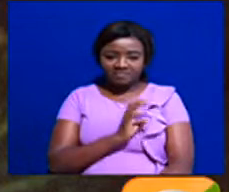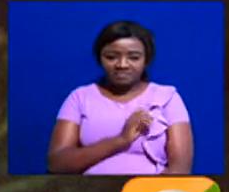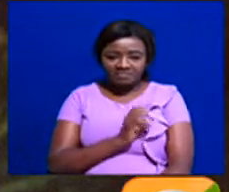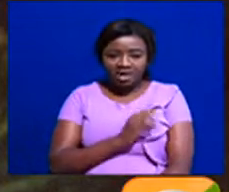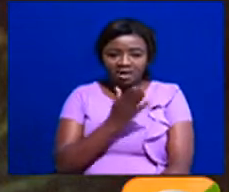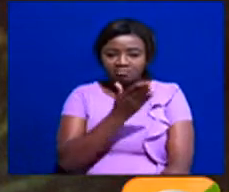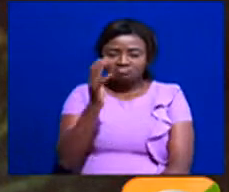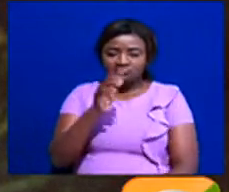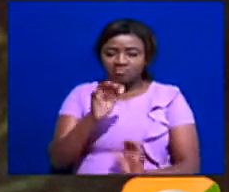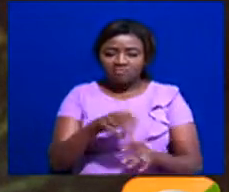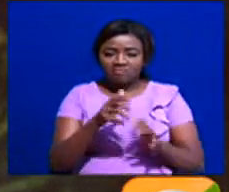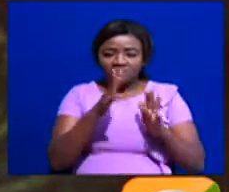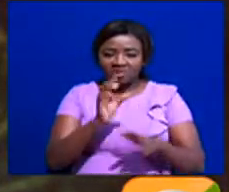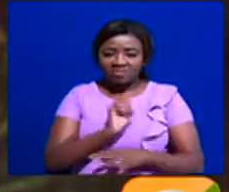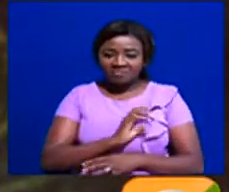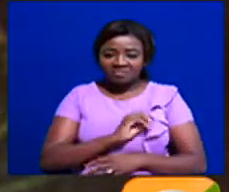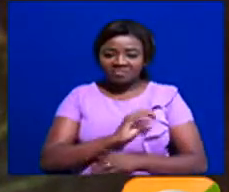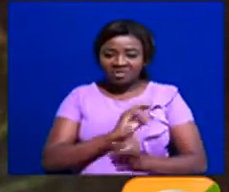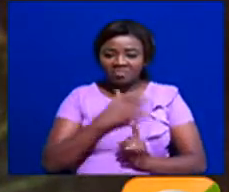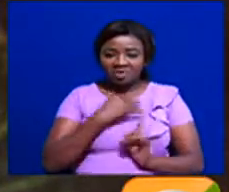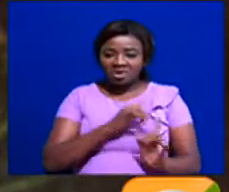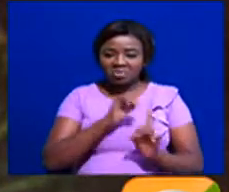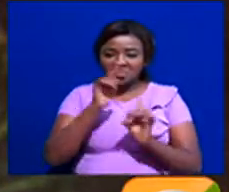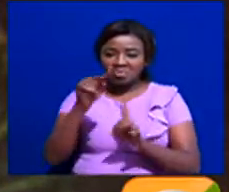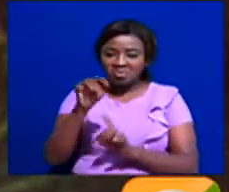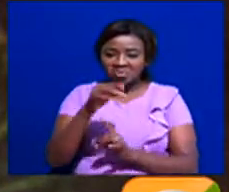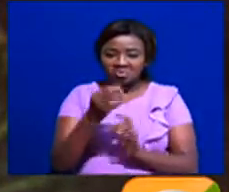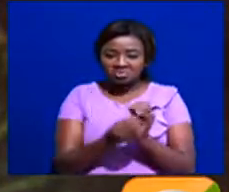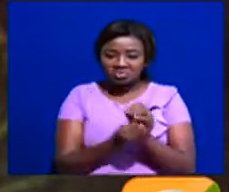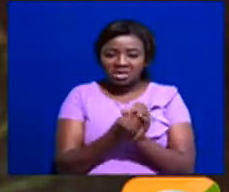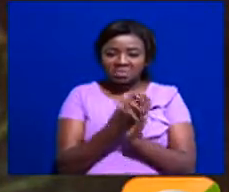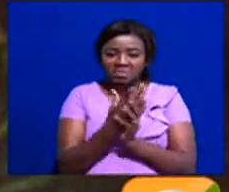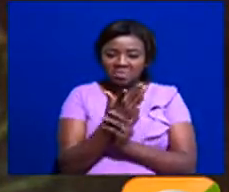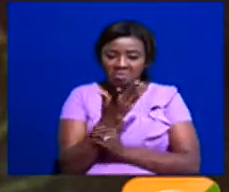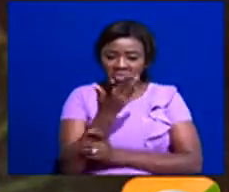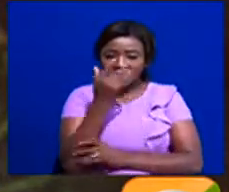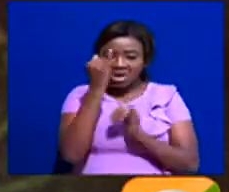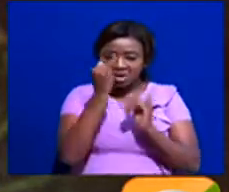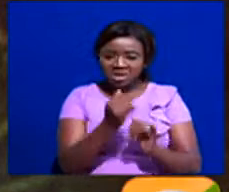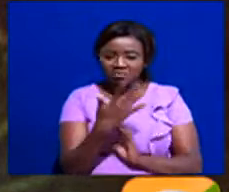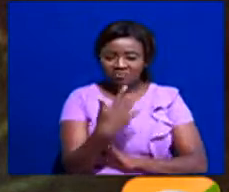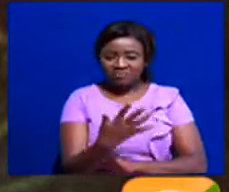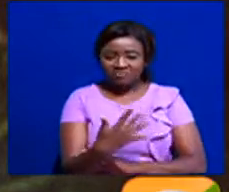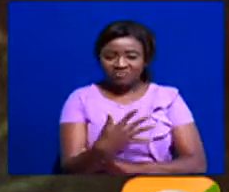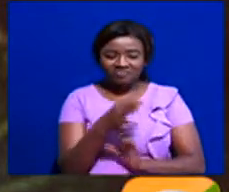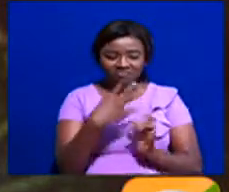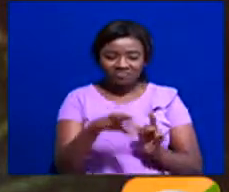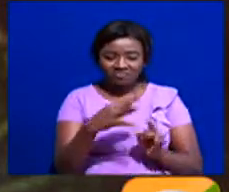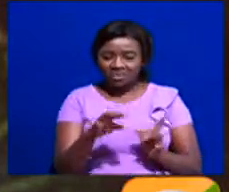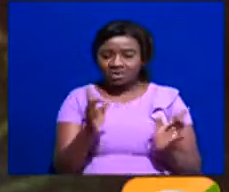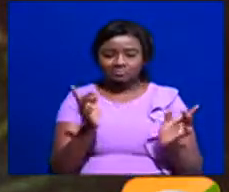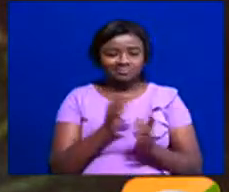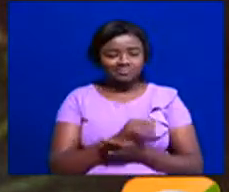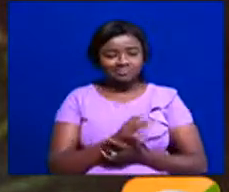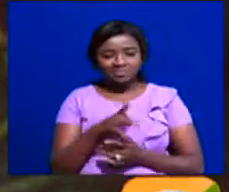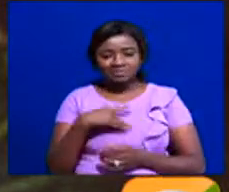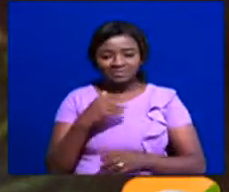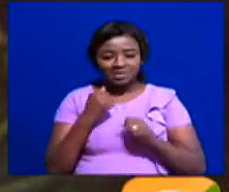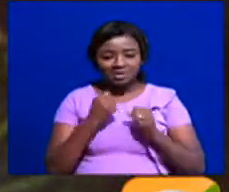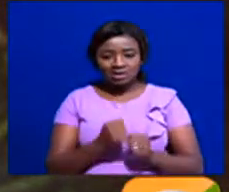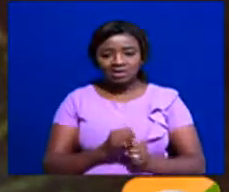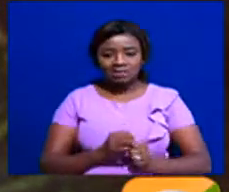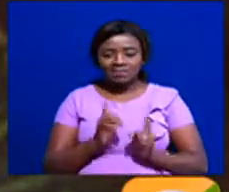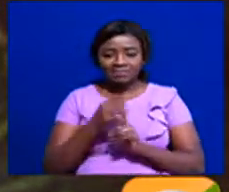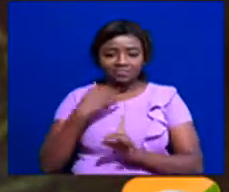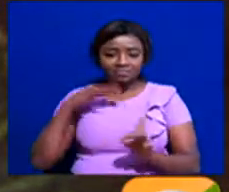farmers, okay, to go to a new crop, because the appealing thing that I have heard from